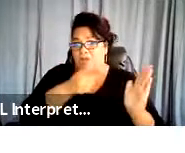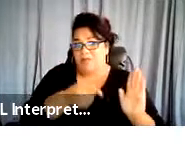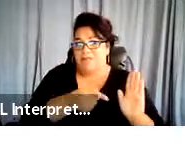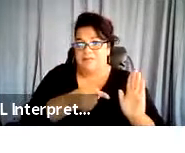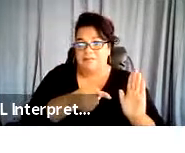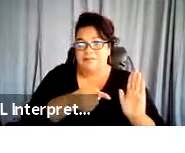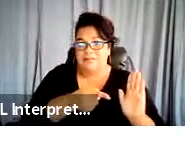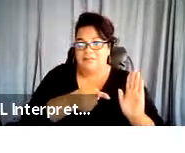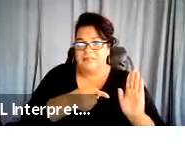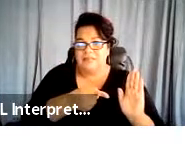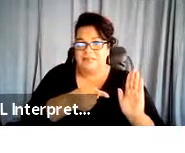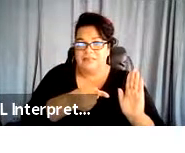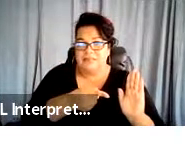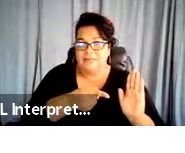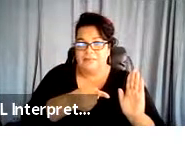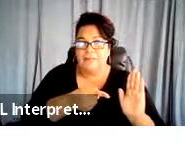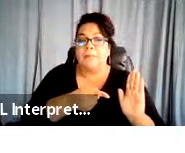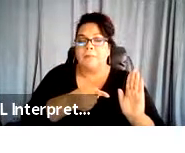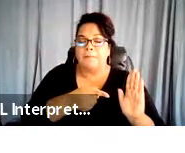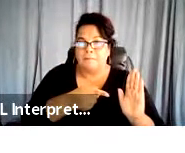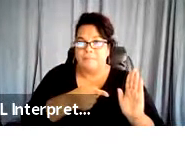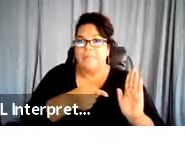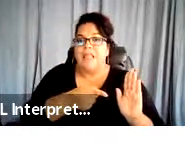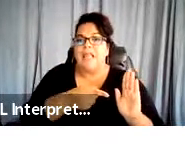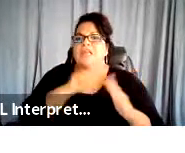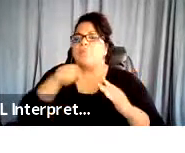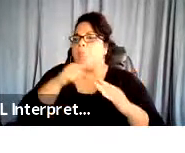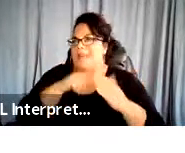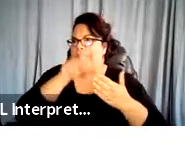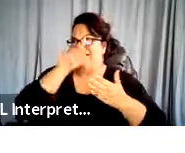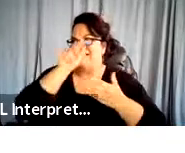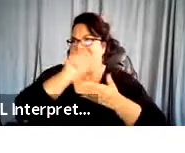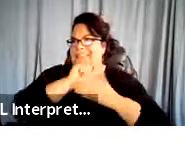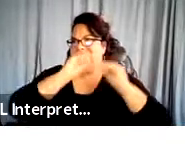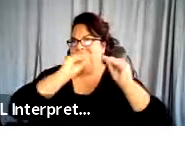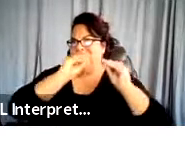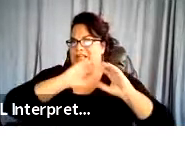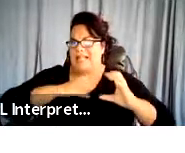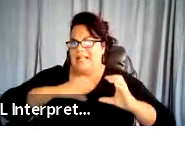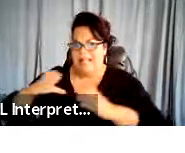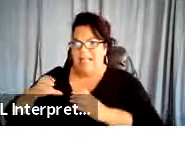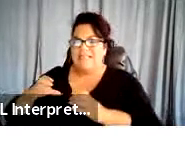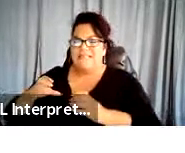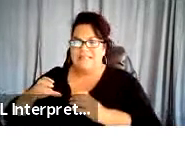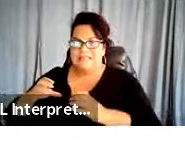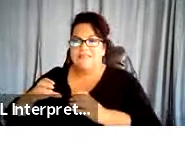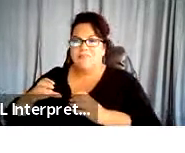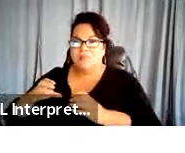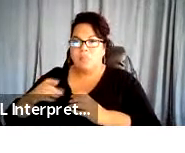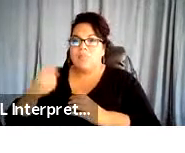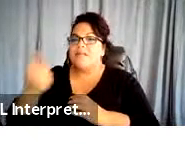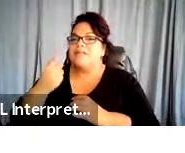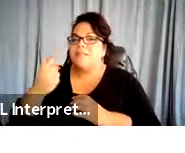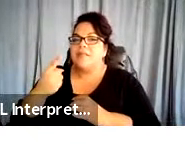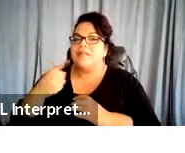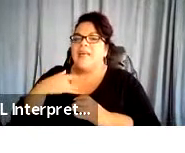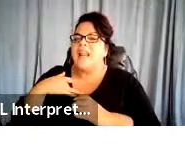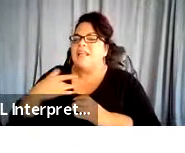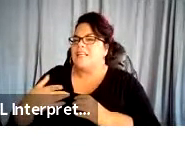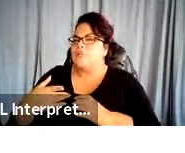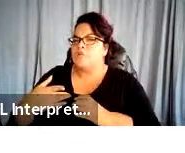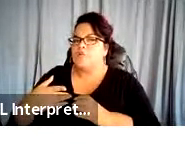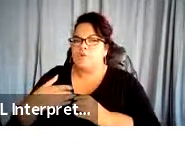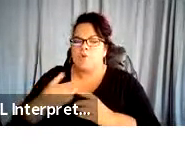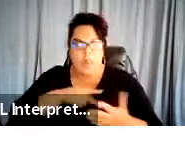great book. I always, I have like my teaching notes in it from when I teach it in class right here. It's something I often draw upon.